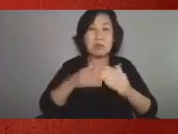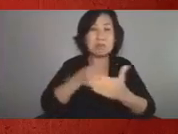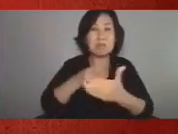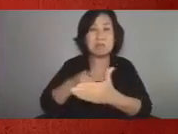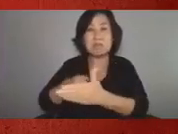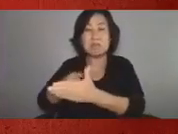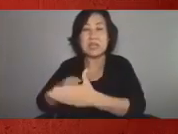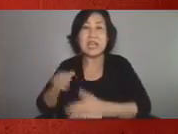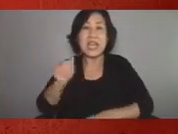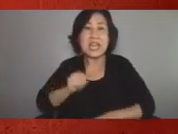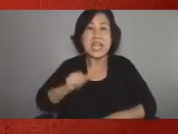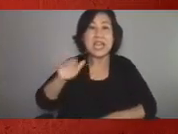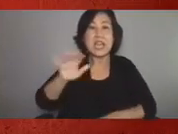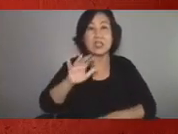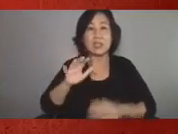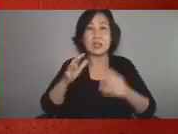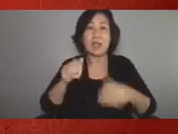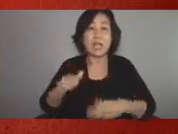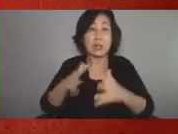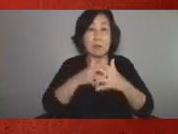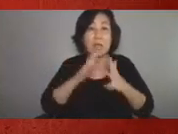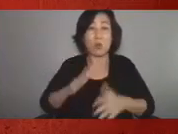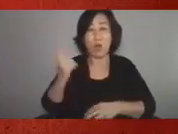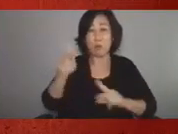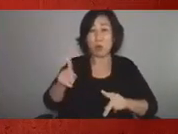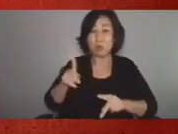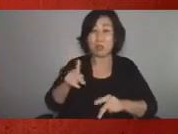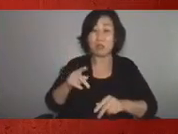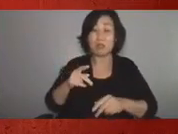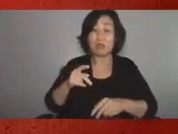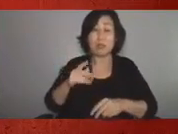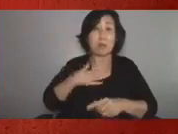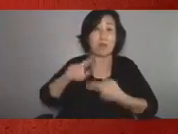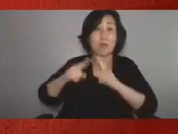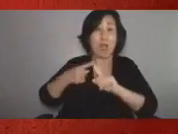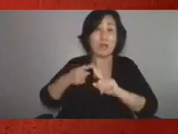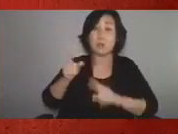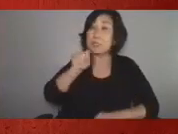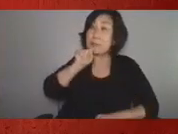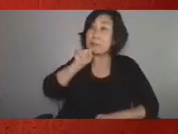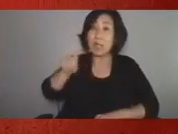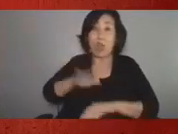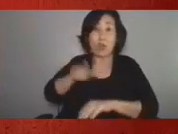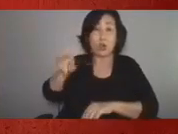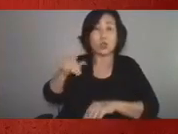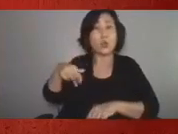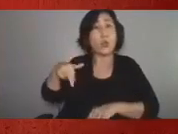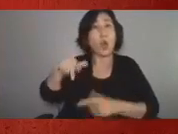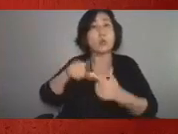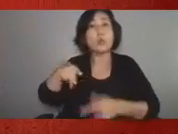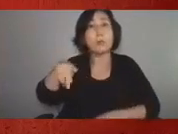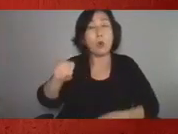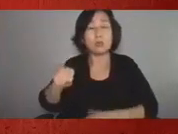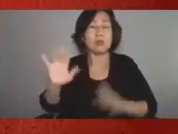and Asian Americans. One of my friends got spat on her way to the post office, and